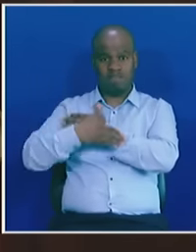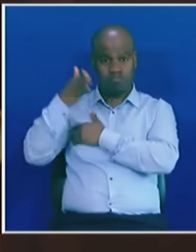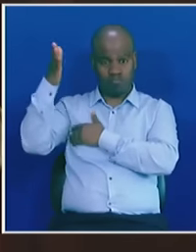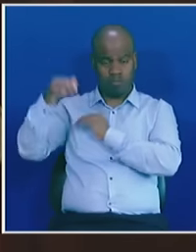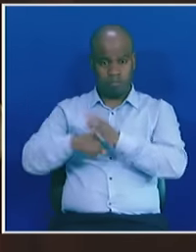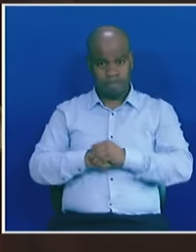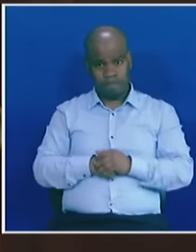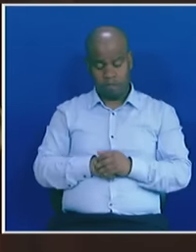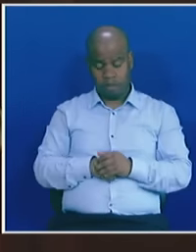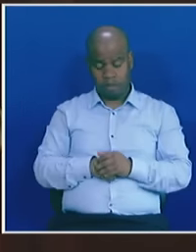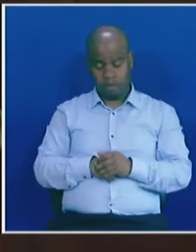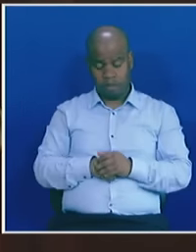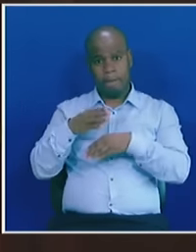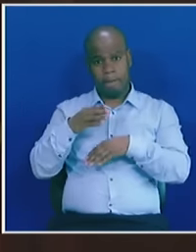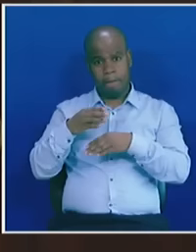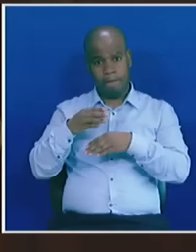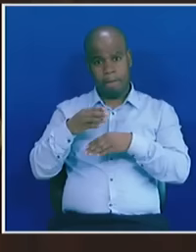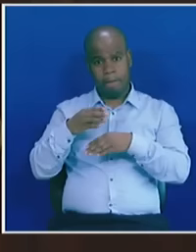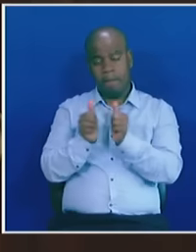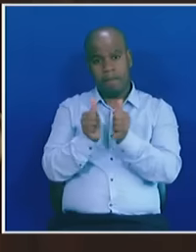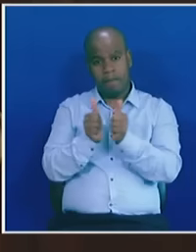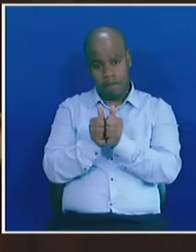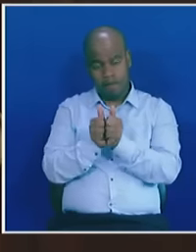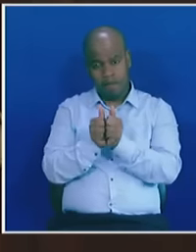and members of intelligence community,